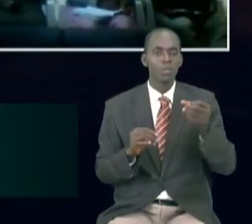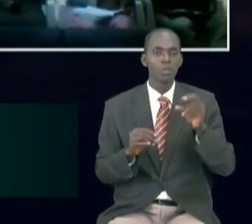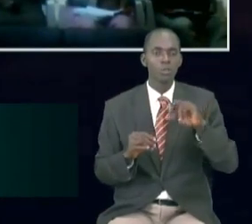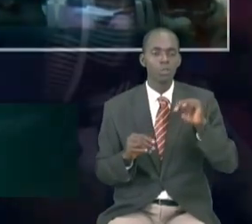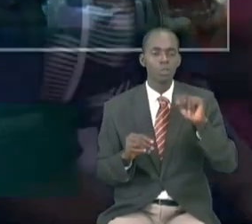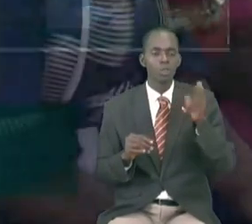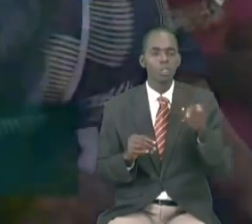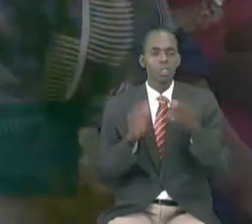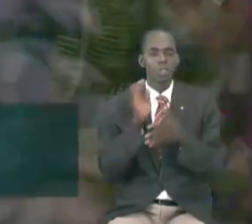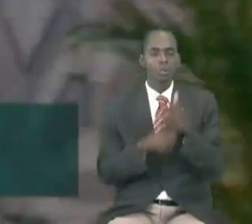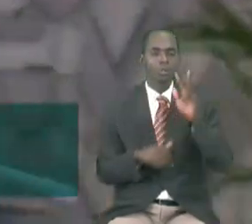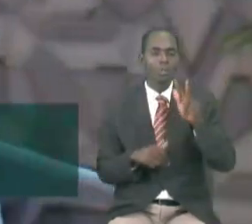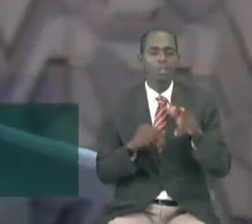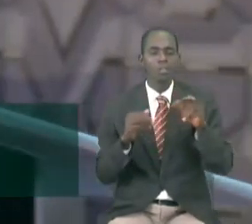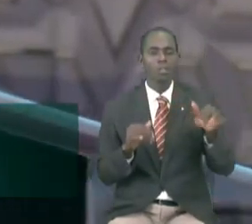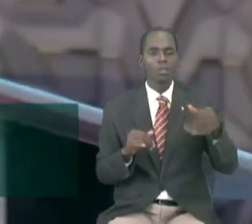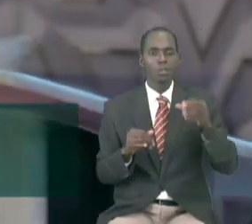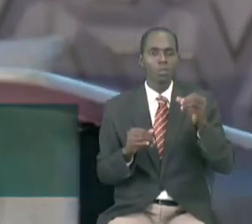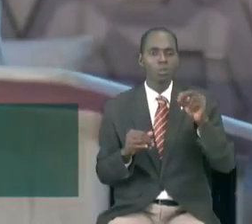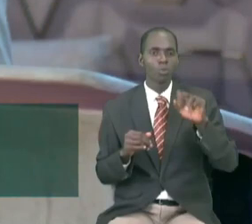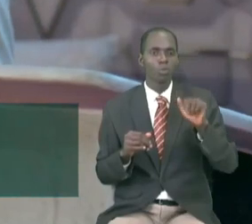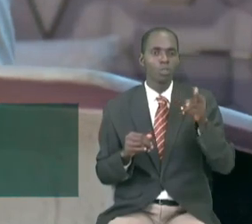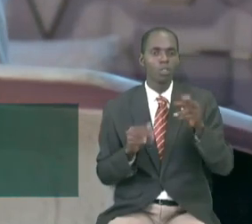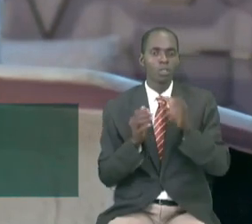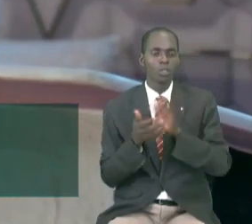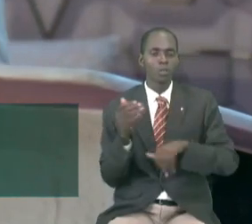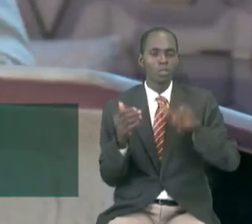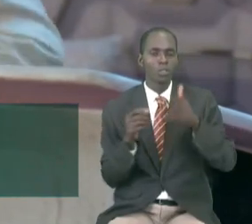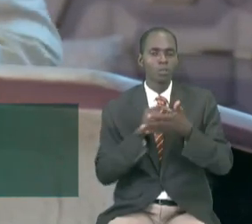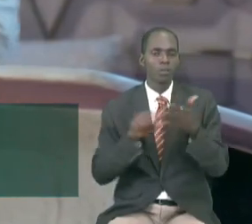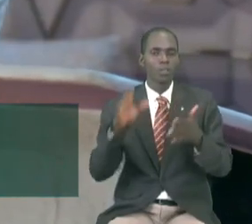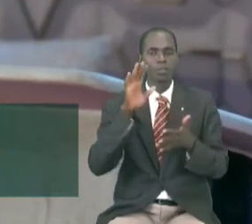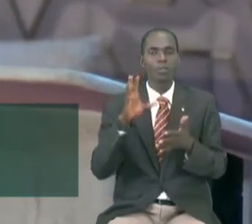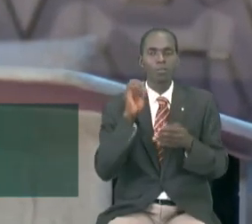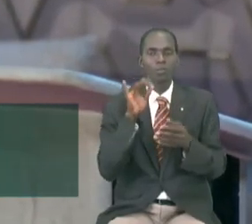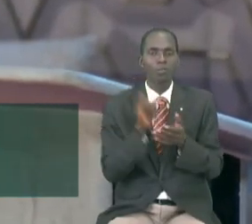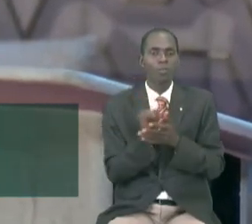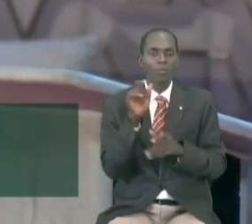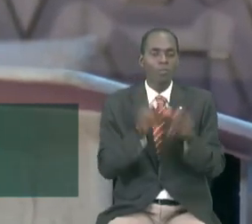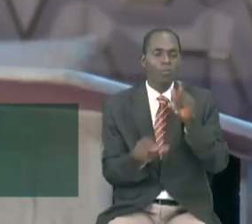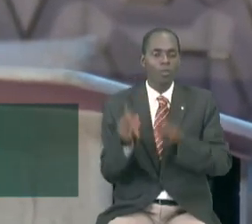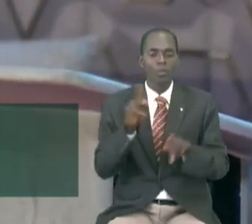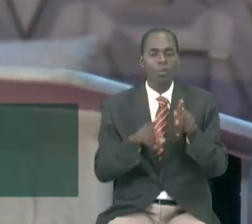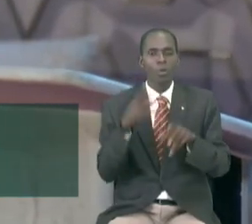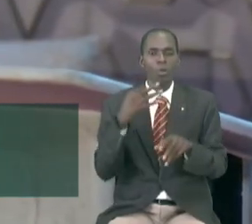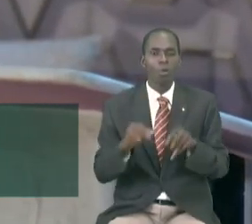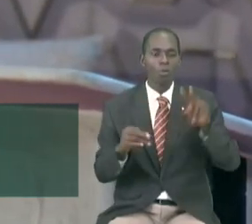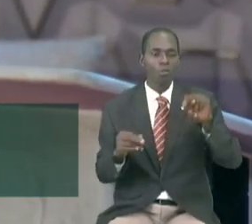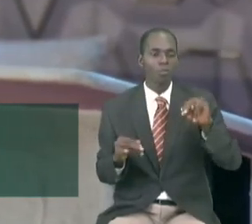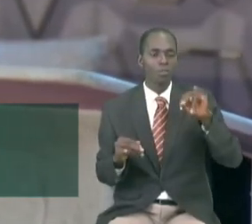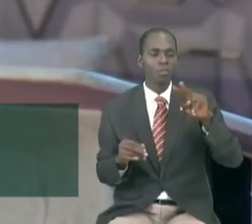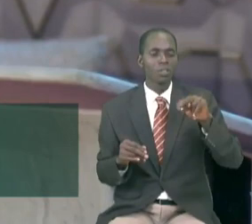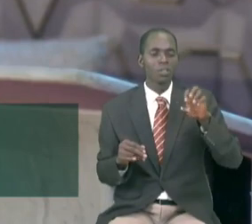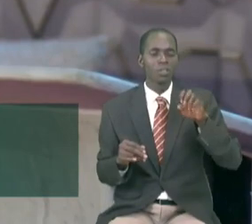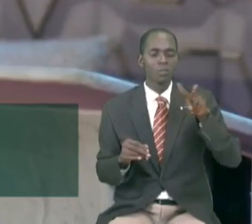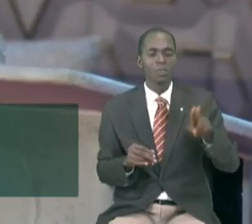see God face to face, but they could see his representative. They believed Jonah. They